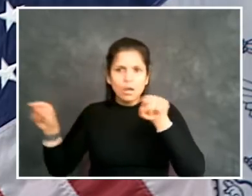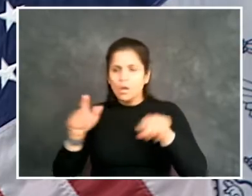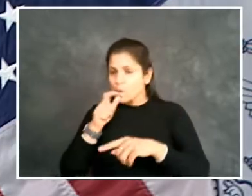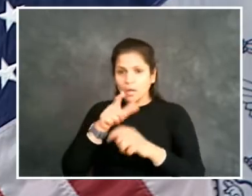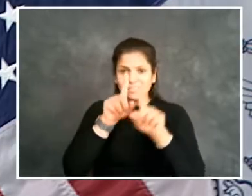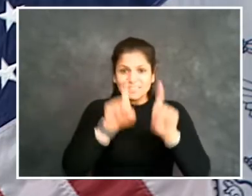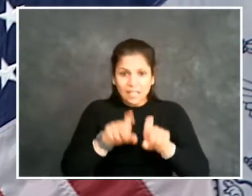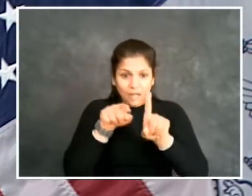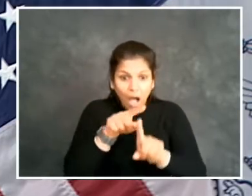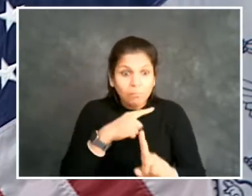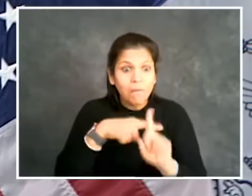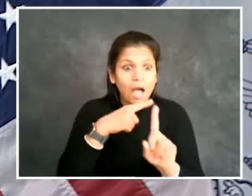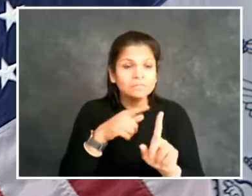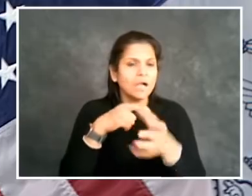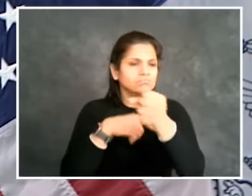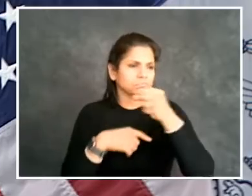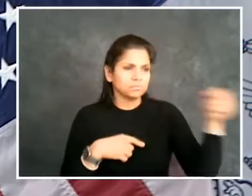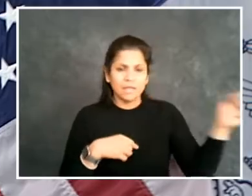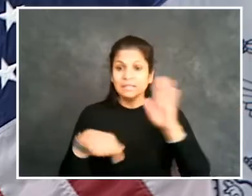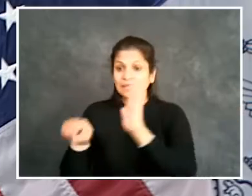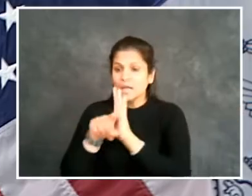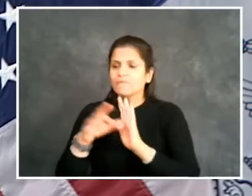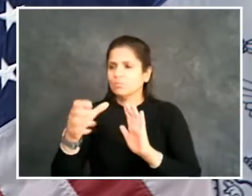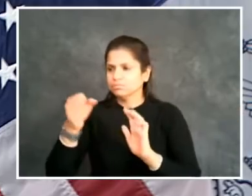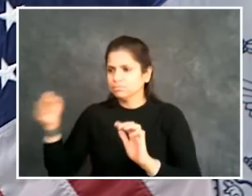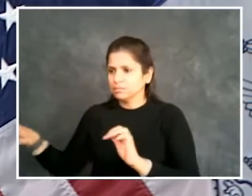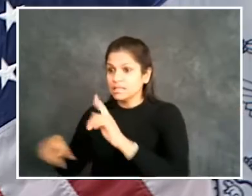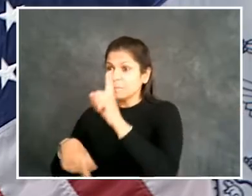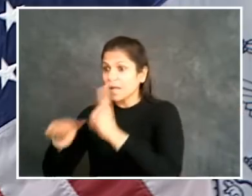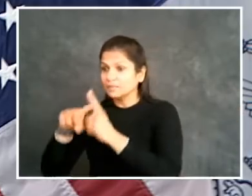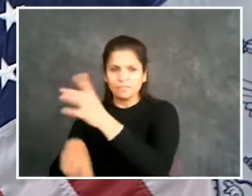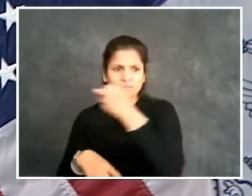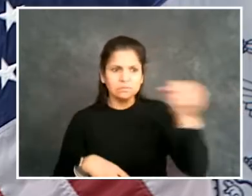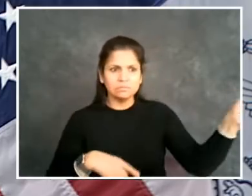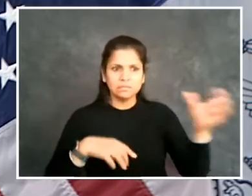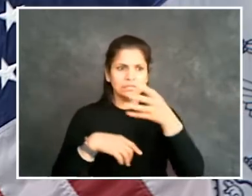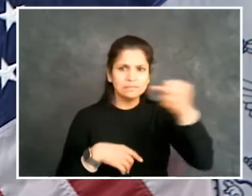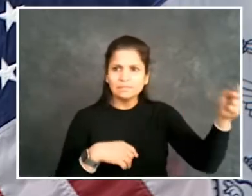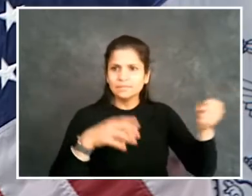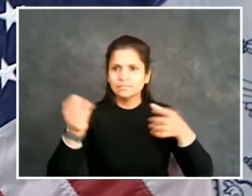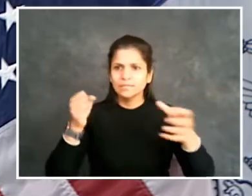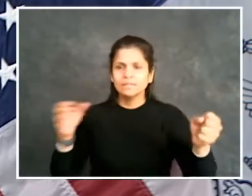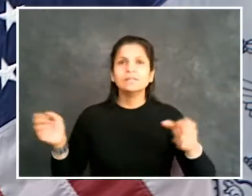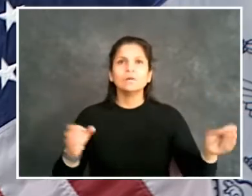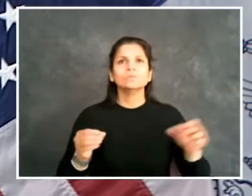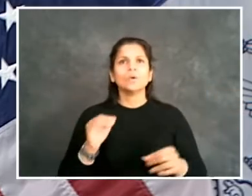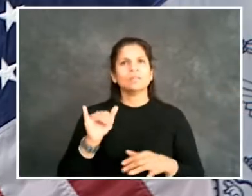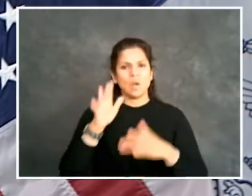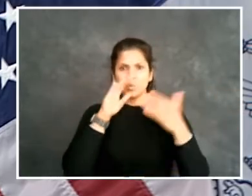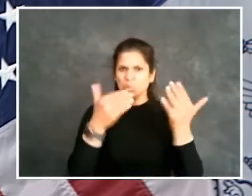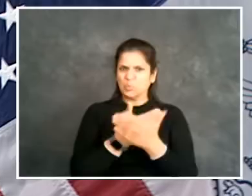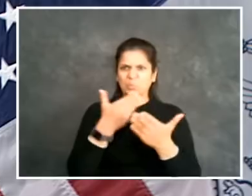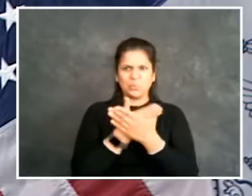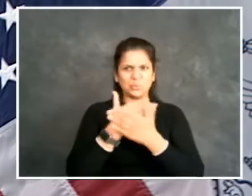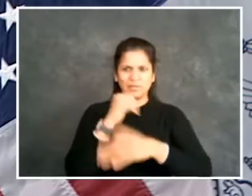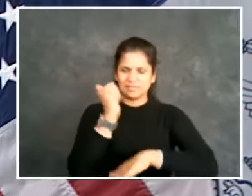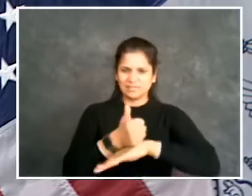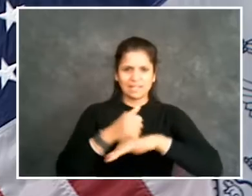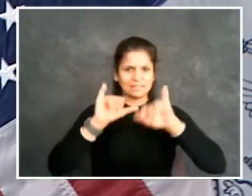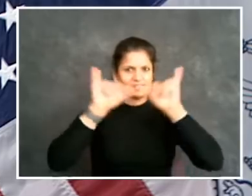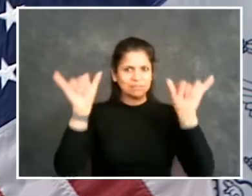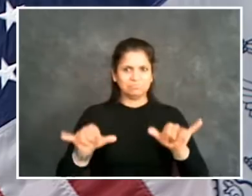made, the transportation is there for them, et cetera. That's what's coming out soon. Yoav from the city is up next. Yoav?